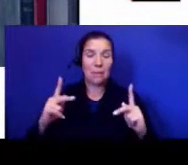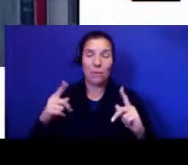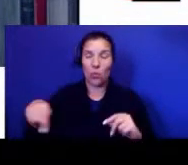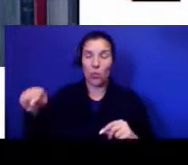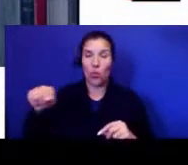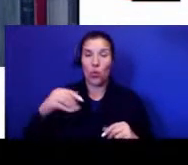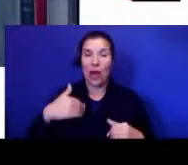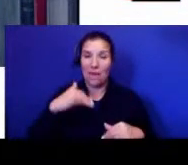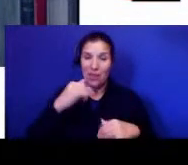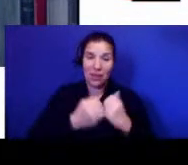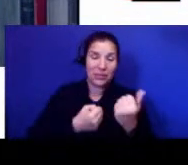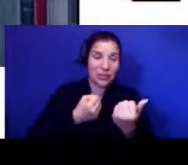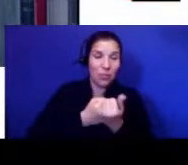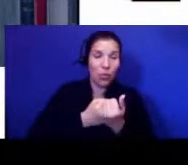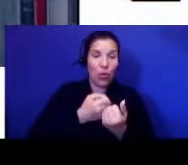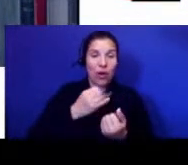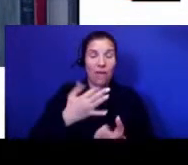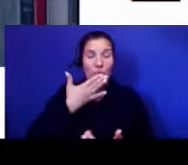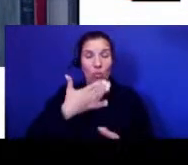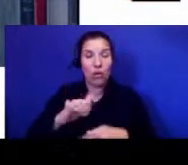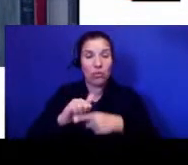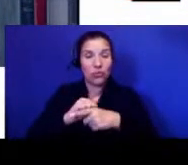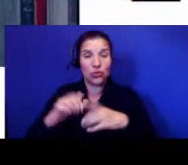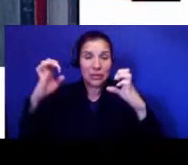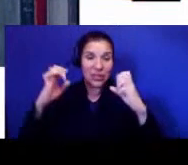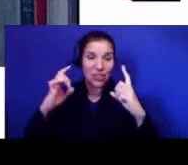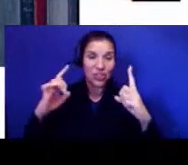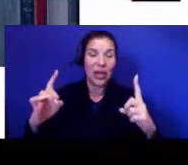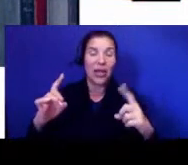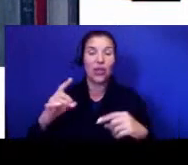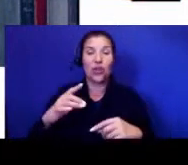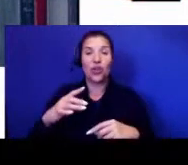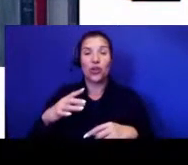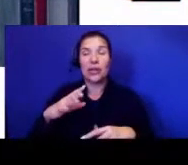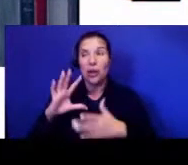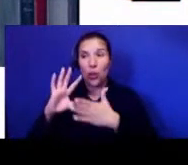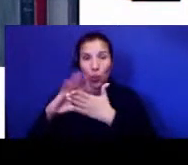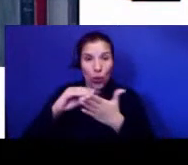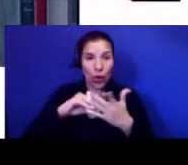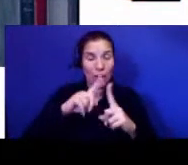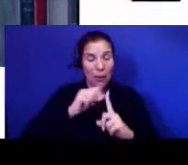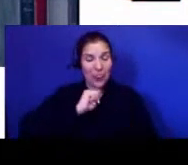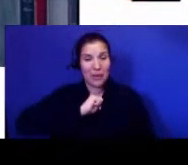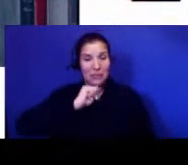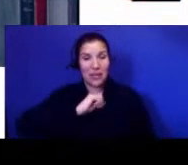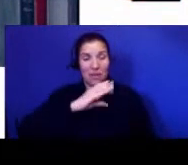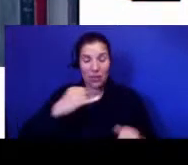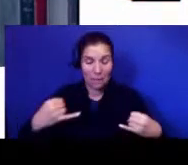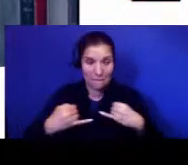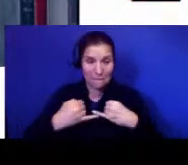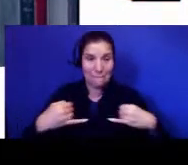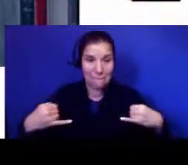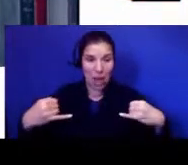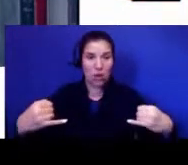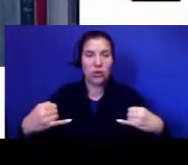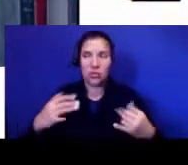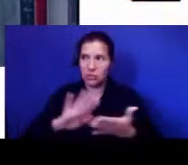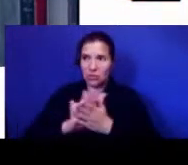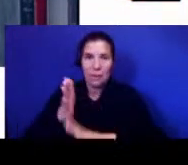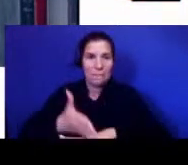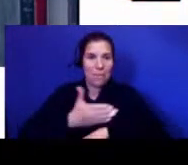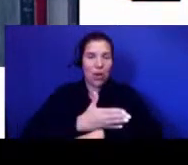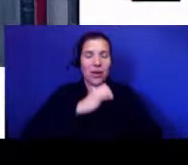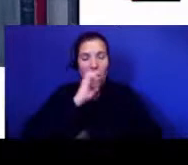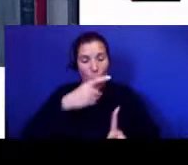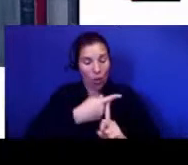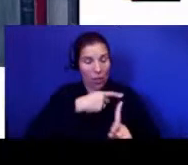have the support of well-trained educators in learning about themselves and their boundaries, they do better, not only in their personal